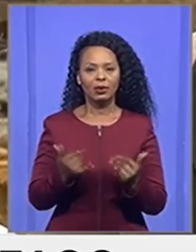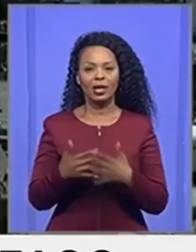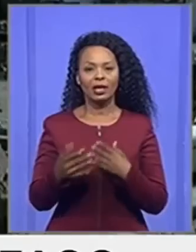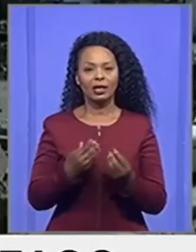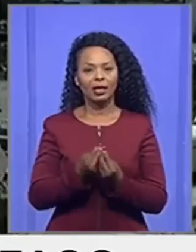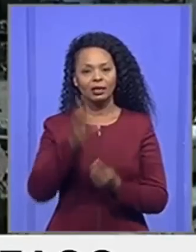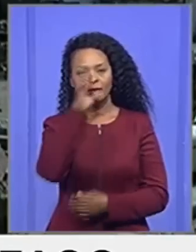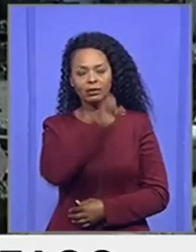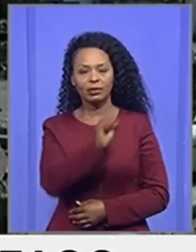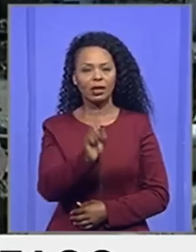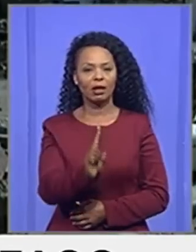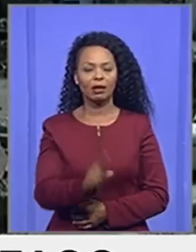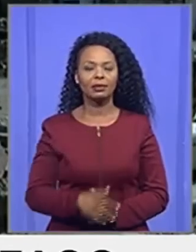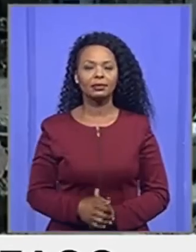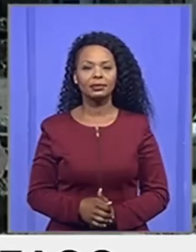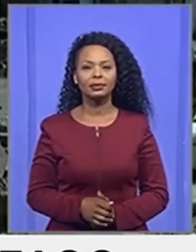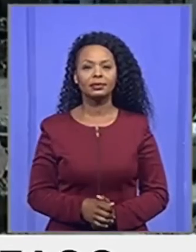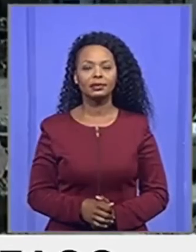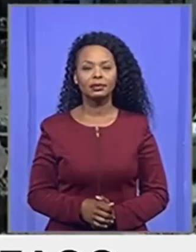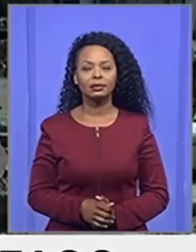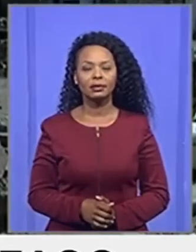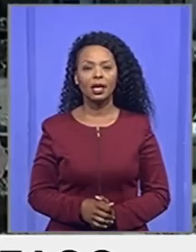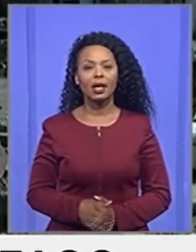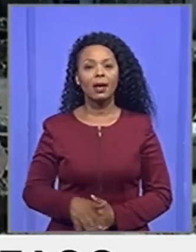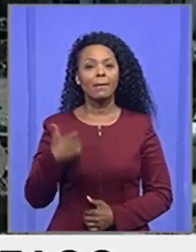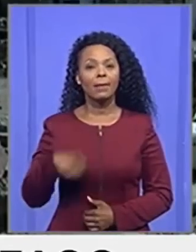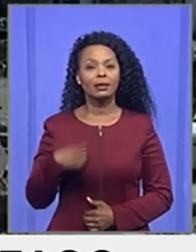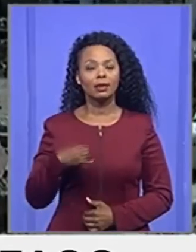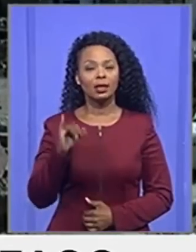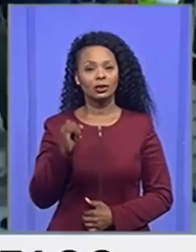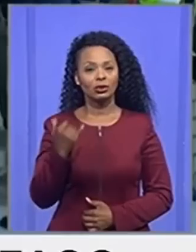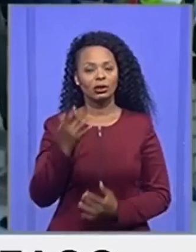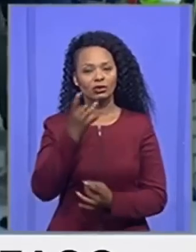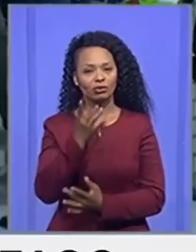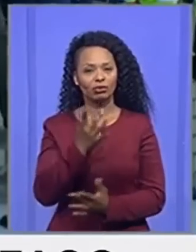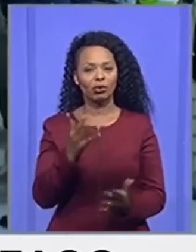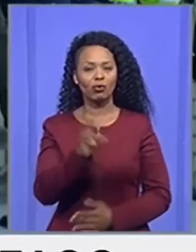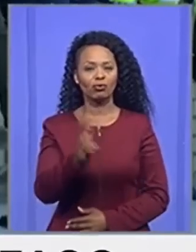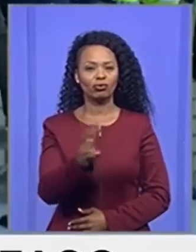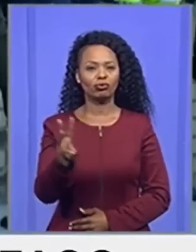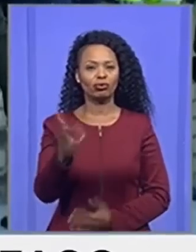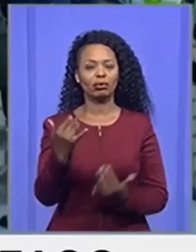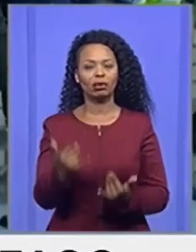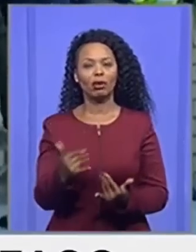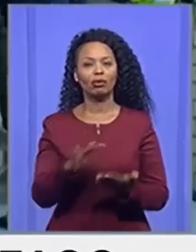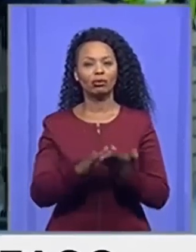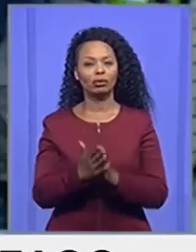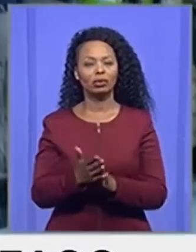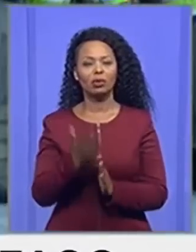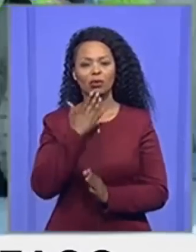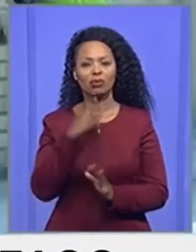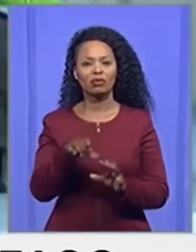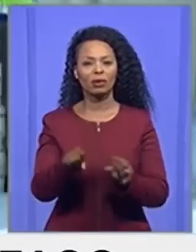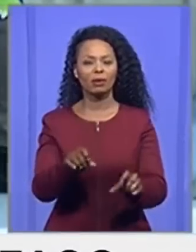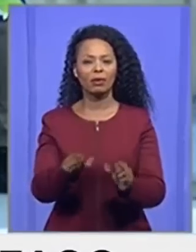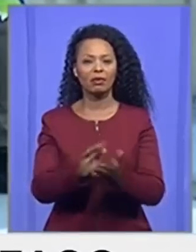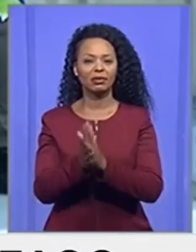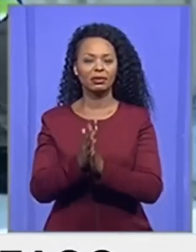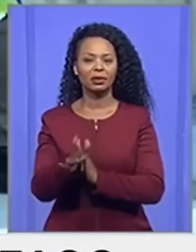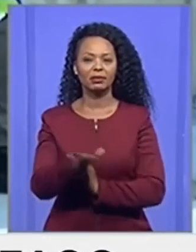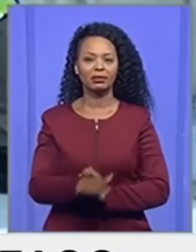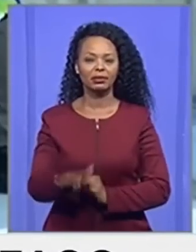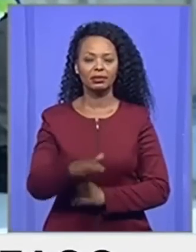speculation. Masepala wa Johannesburg o fane ka temošo ye bogale kgahlanong le bao ba thopago meago ka la